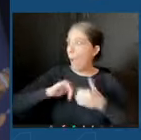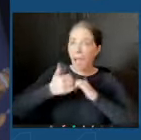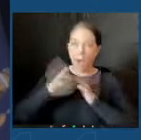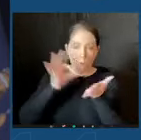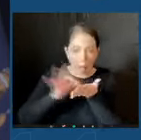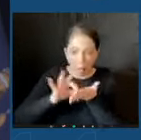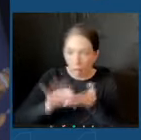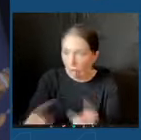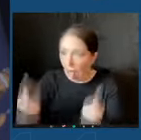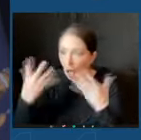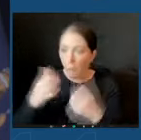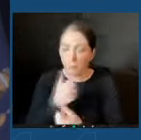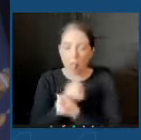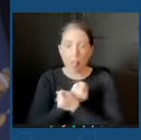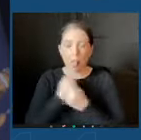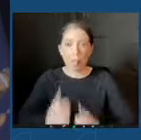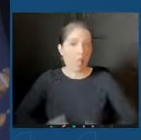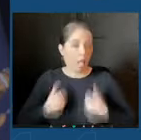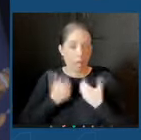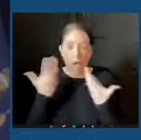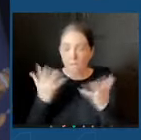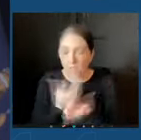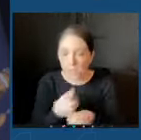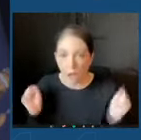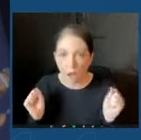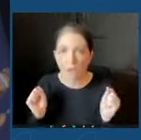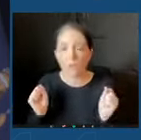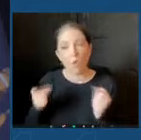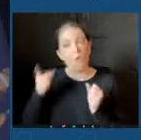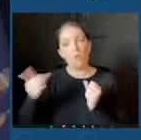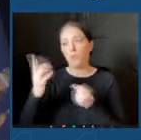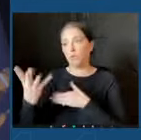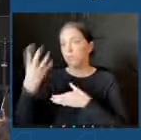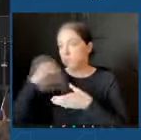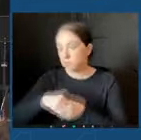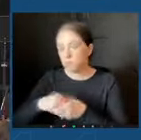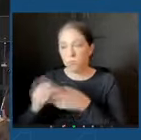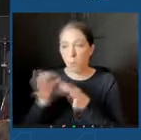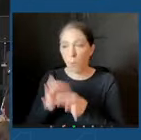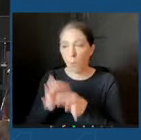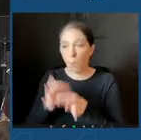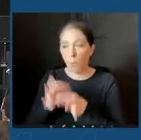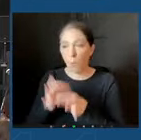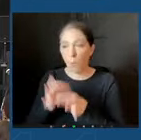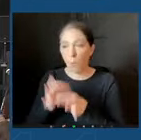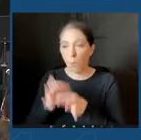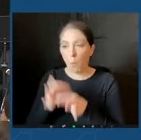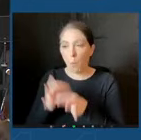you, you have been instrumental in saving lives. So let's give her a round of applause for all the work she does.